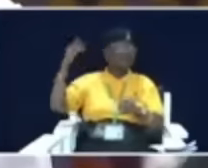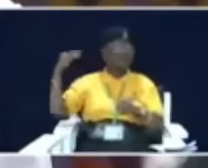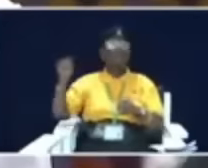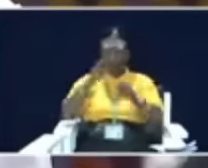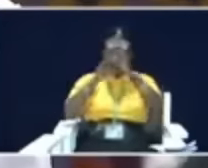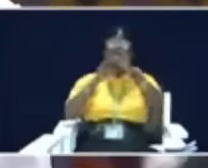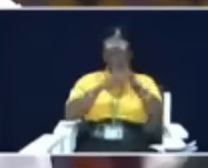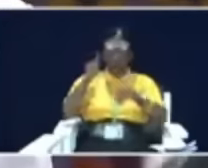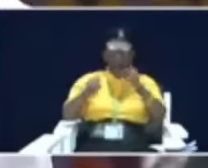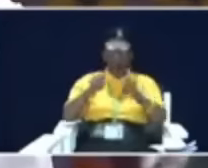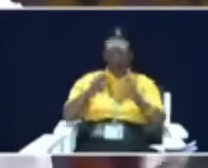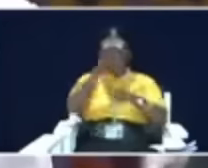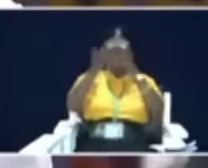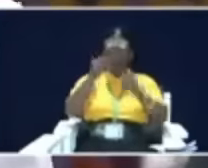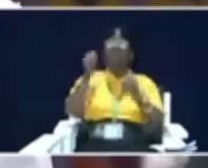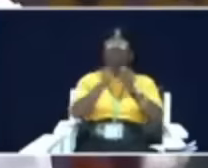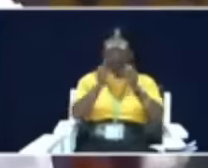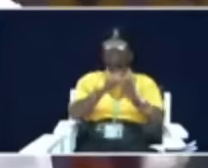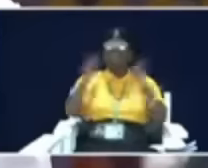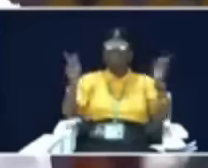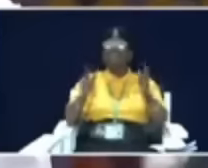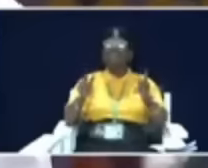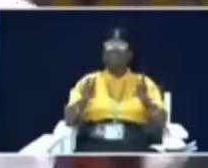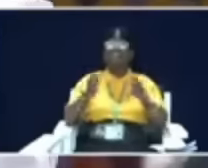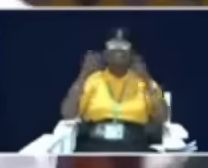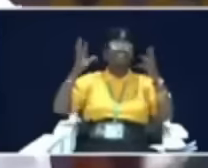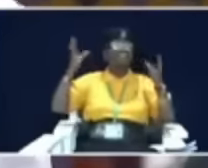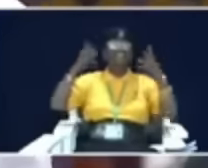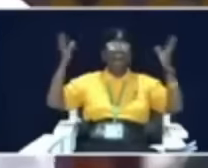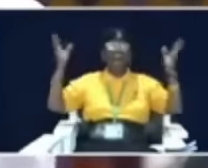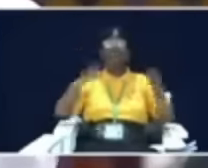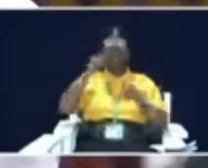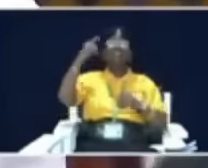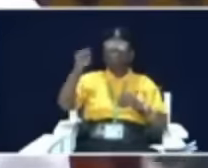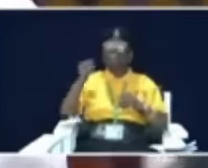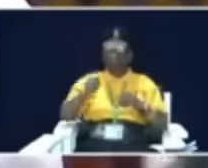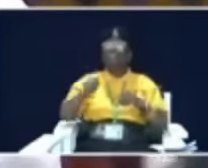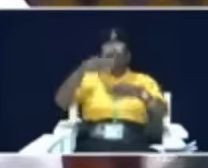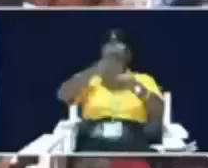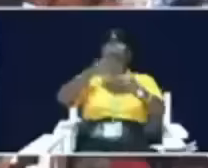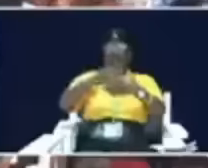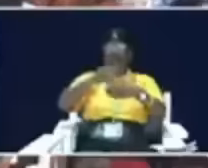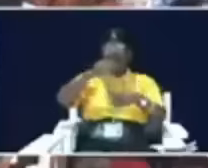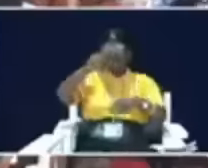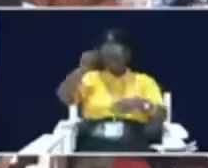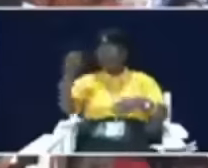with a great shout, that the wall fell down flat.